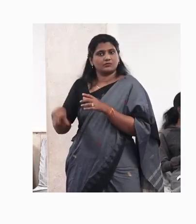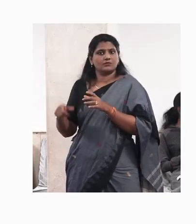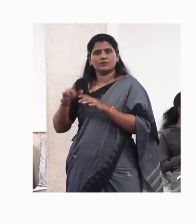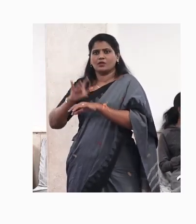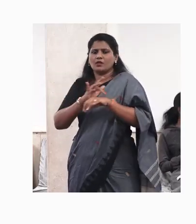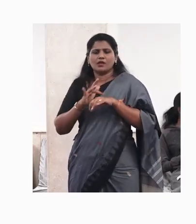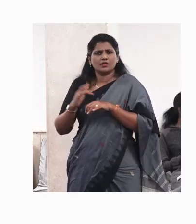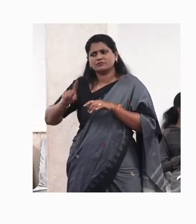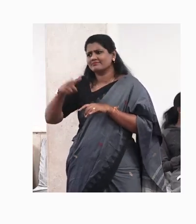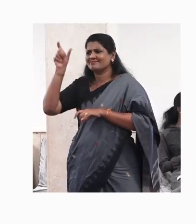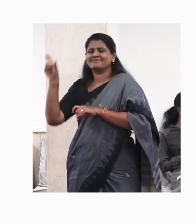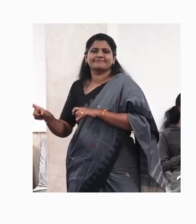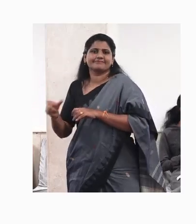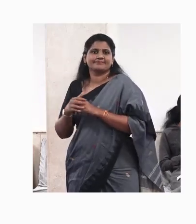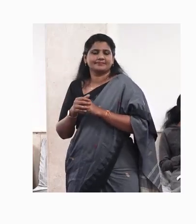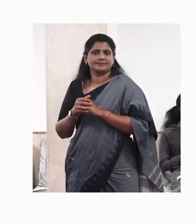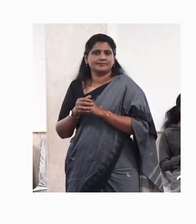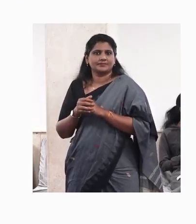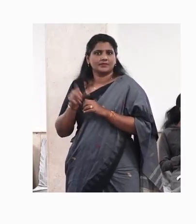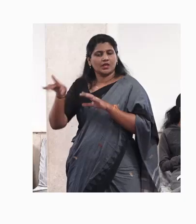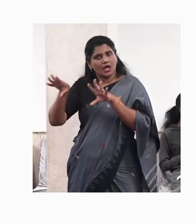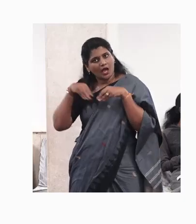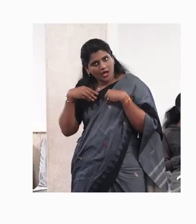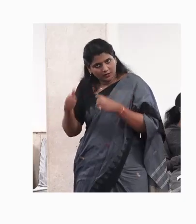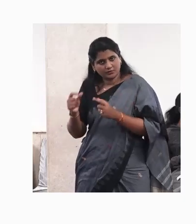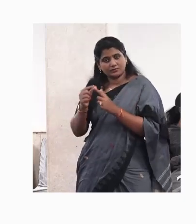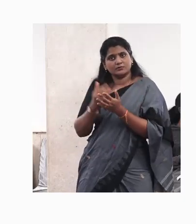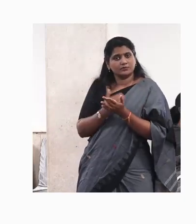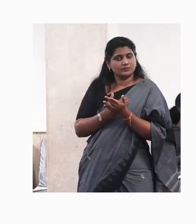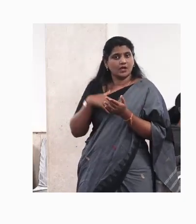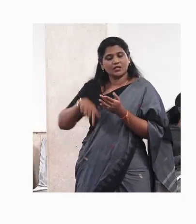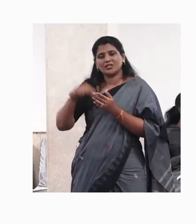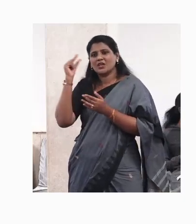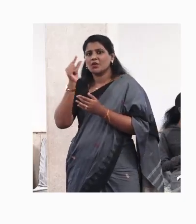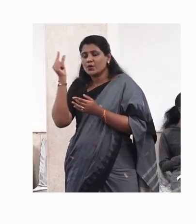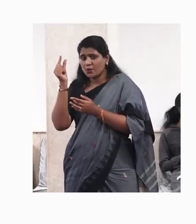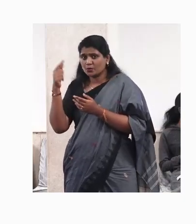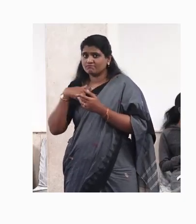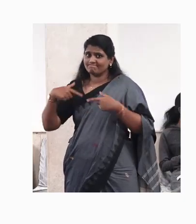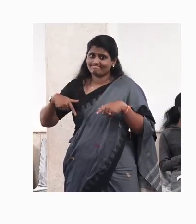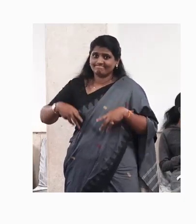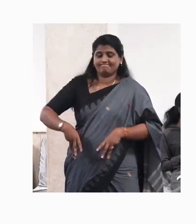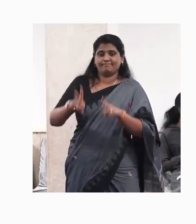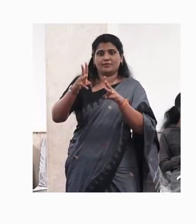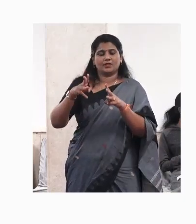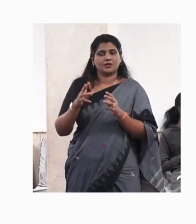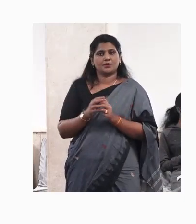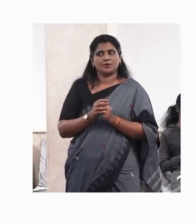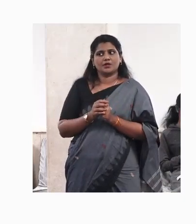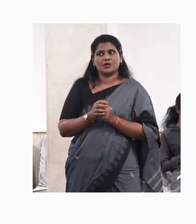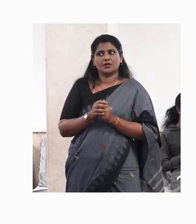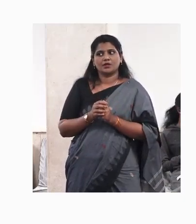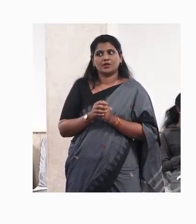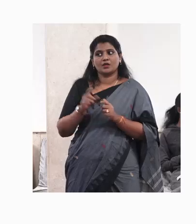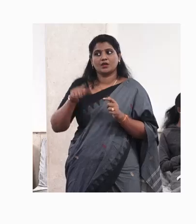and others, who could adopt these principles and use them in ways in which they would be able